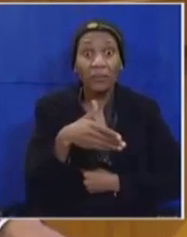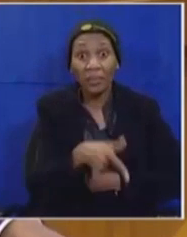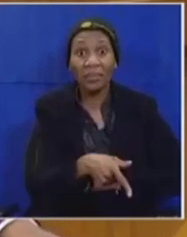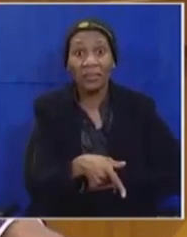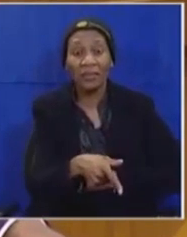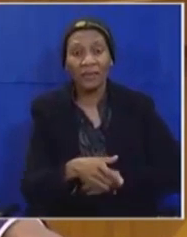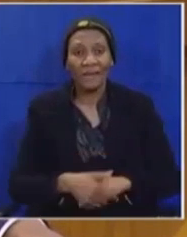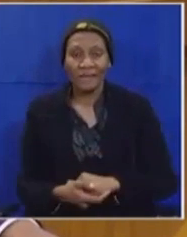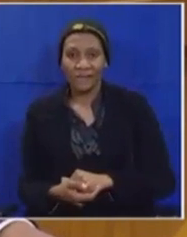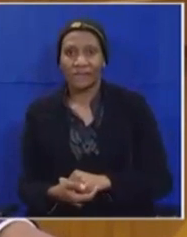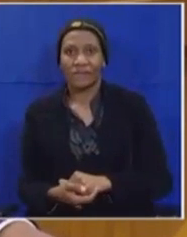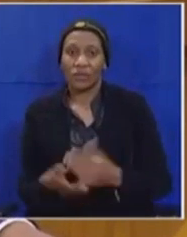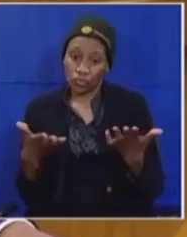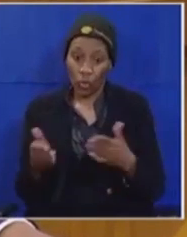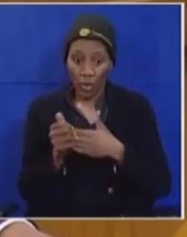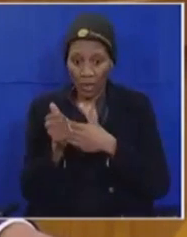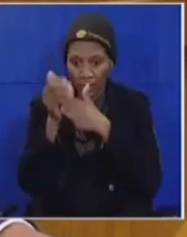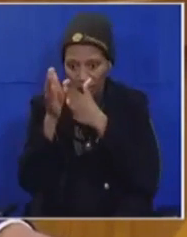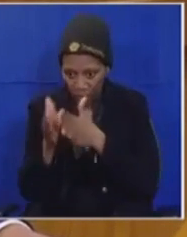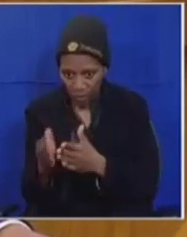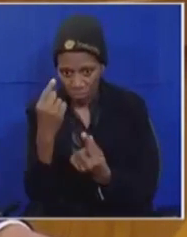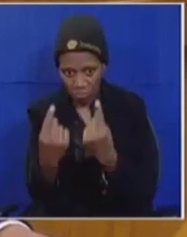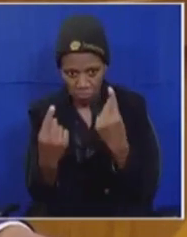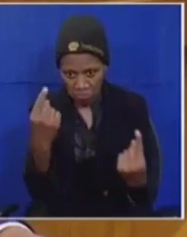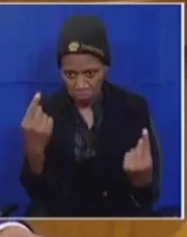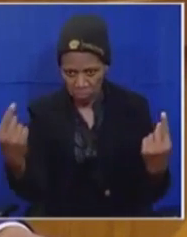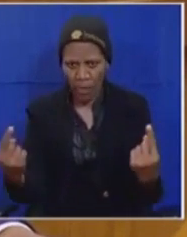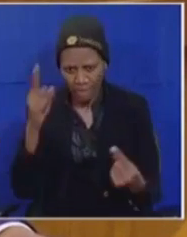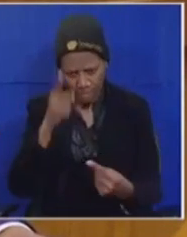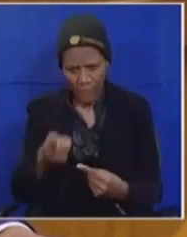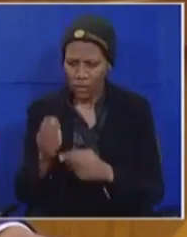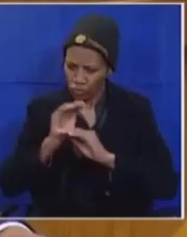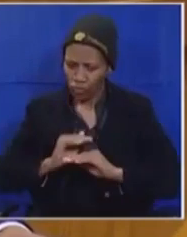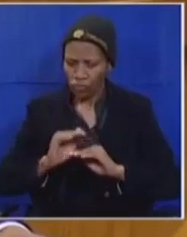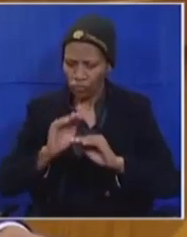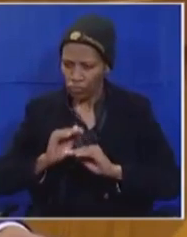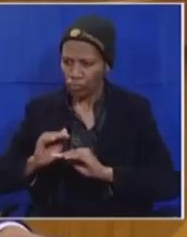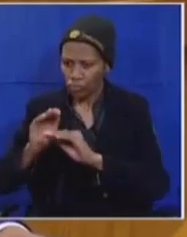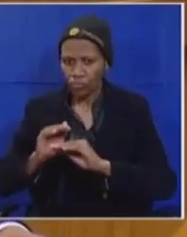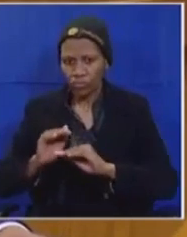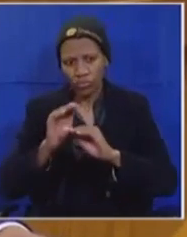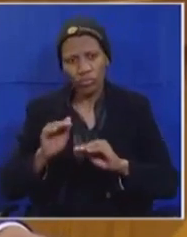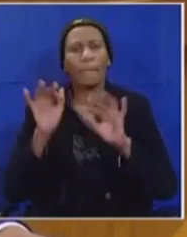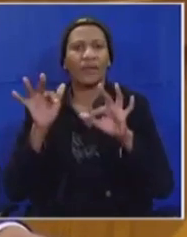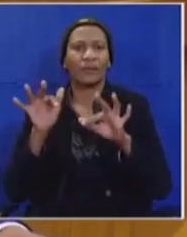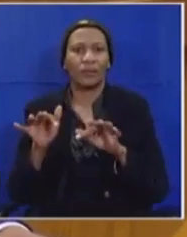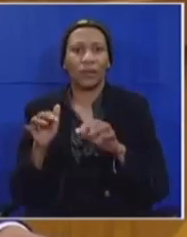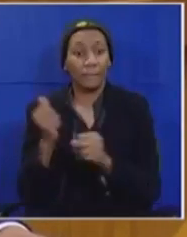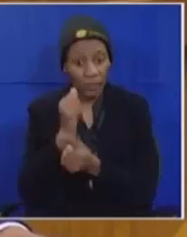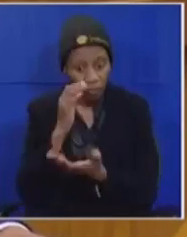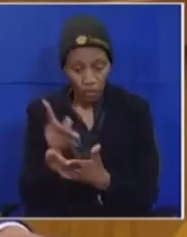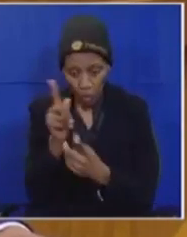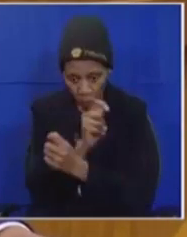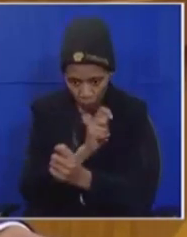So we must, as leaders, ensure that we transform,